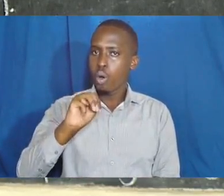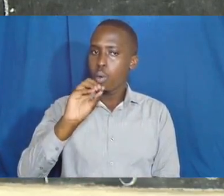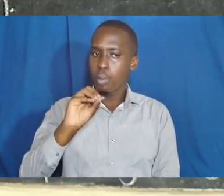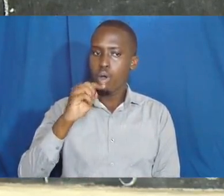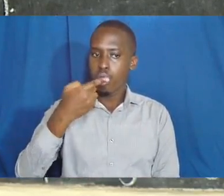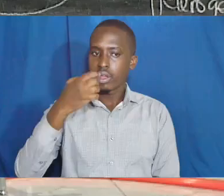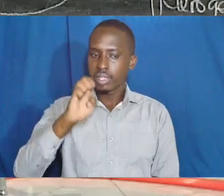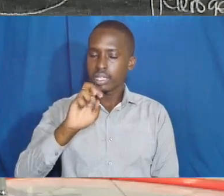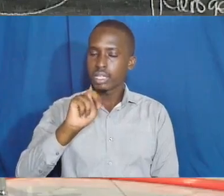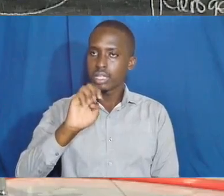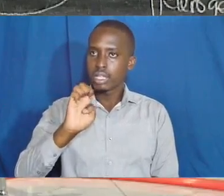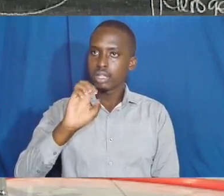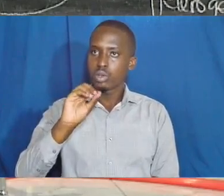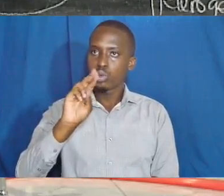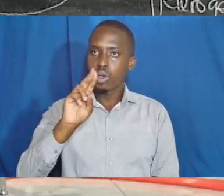substances? What are they?